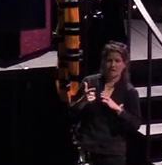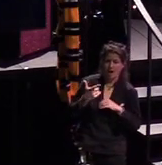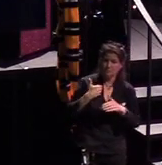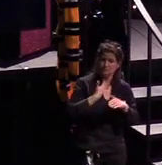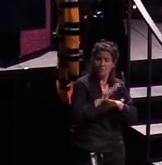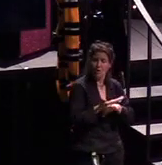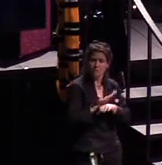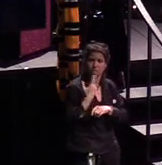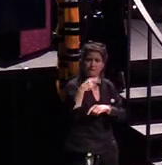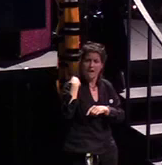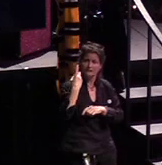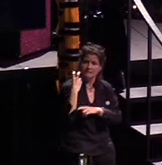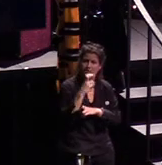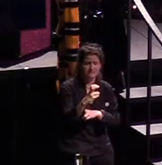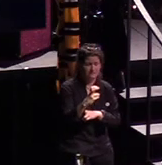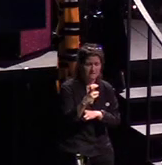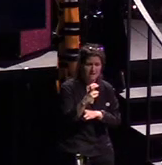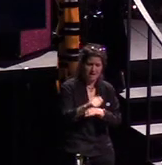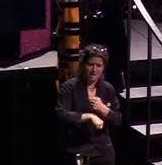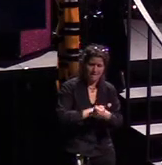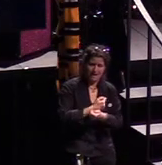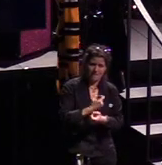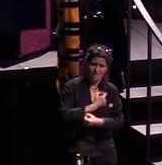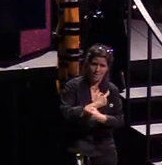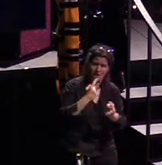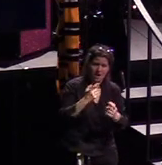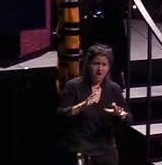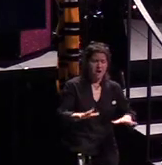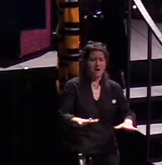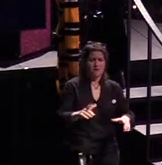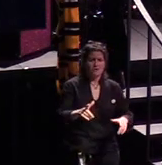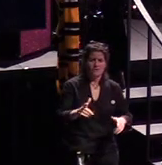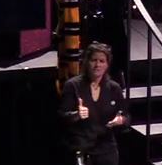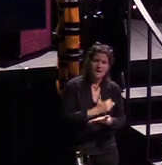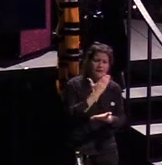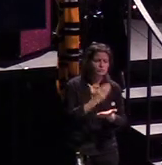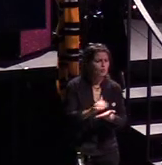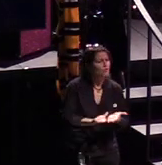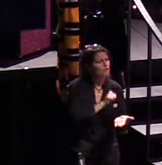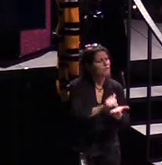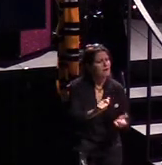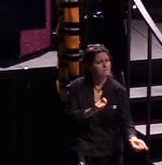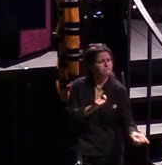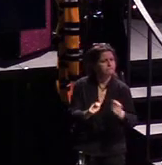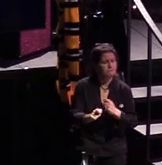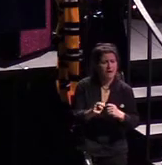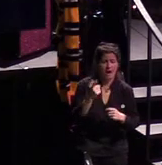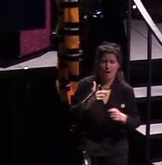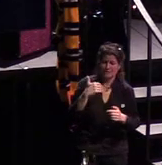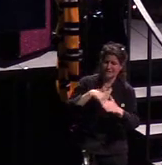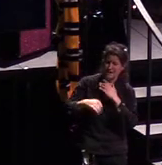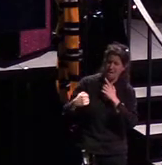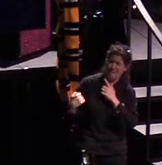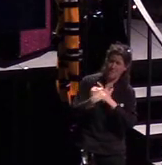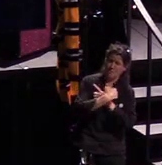important it is that we make the right adjustments biscuit caught up in the abuse being hurled